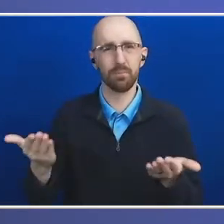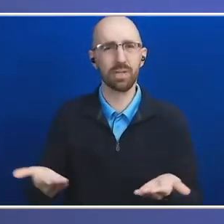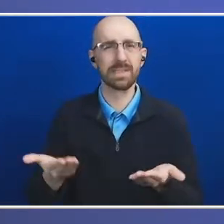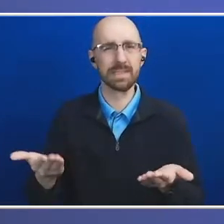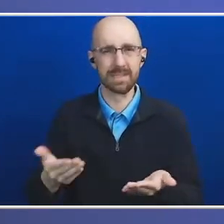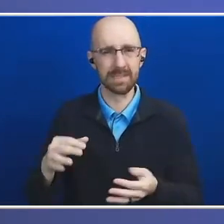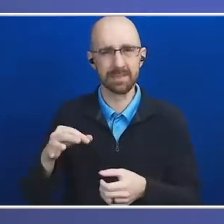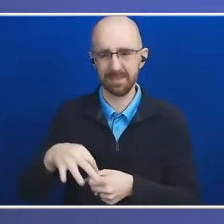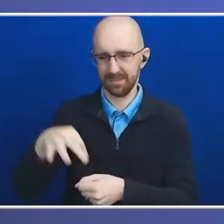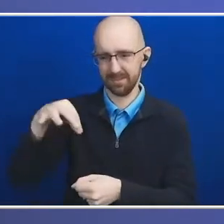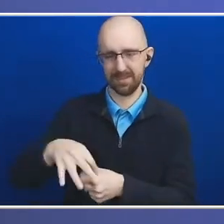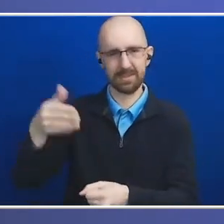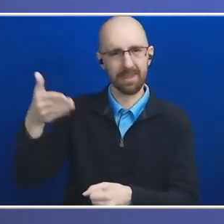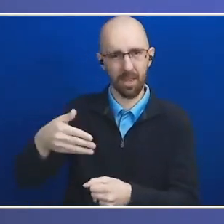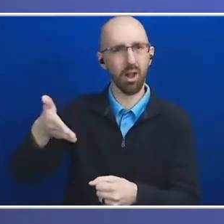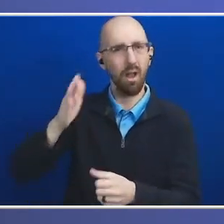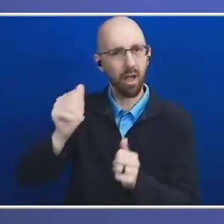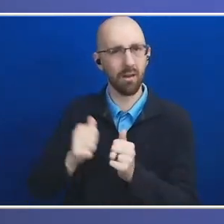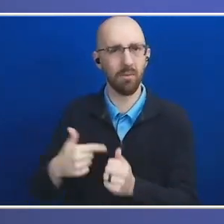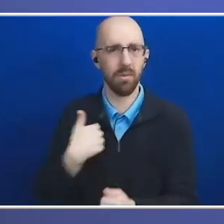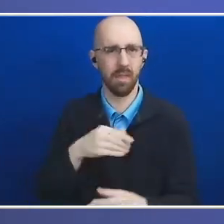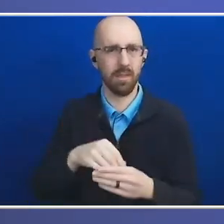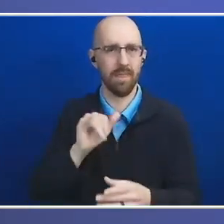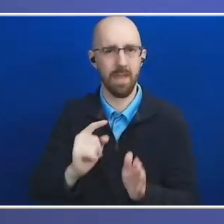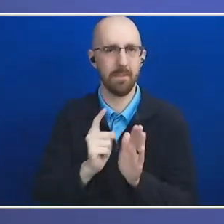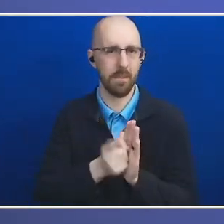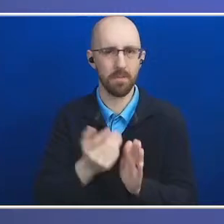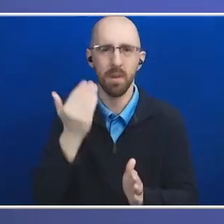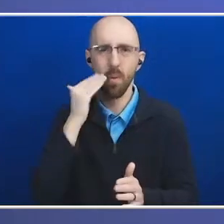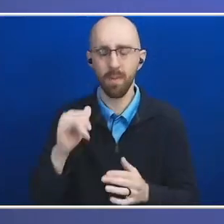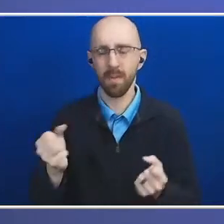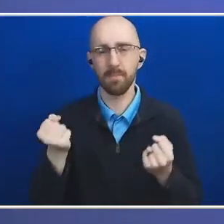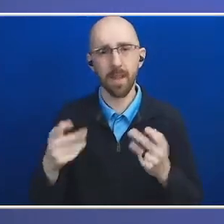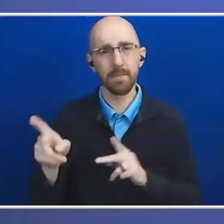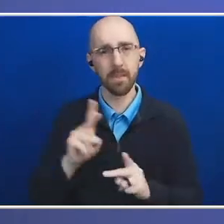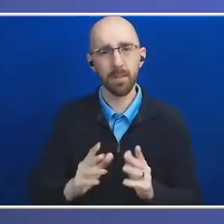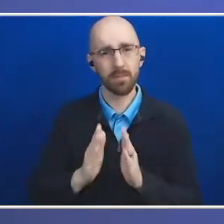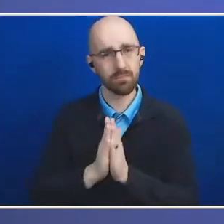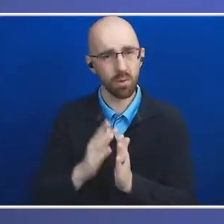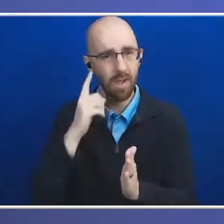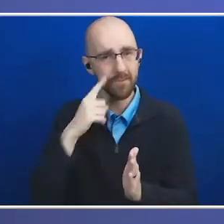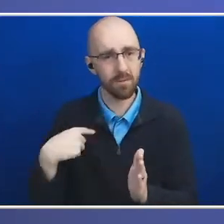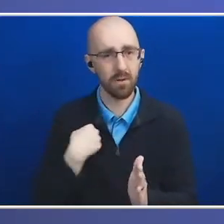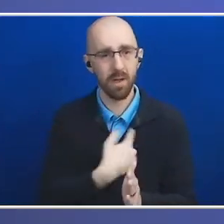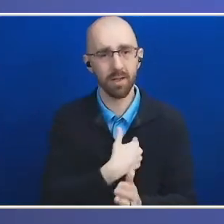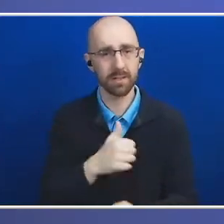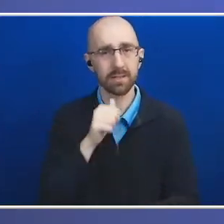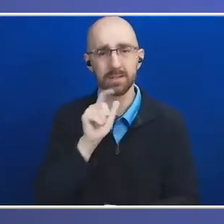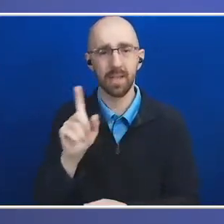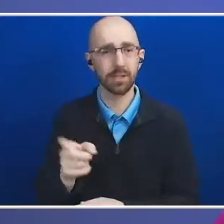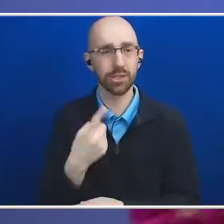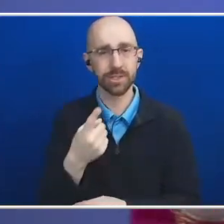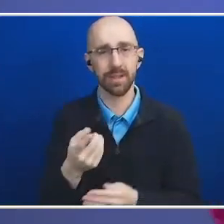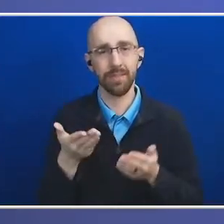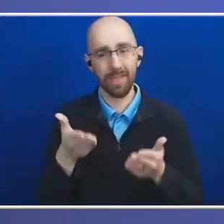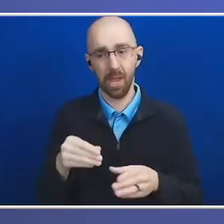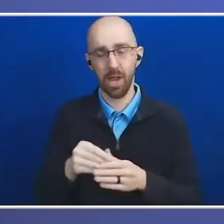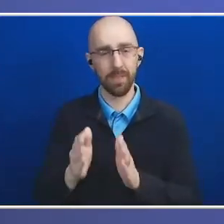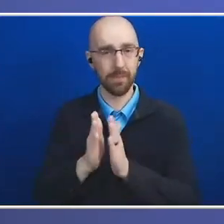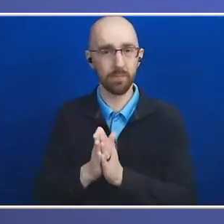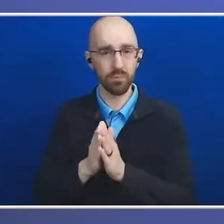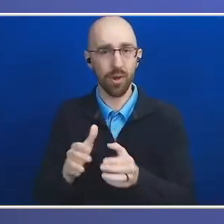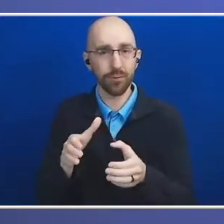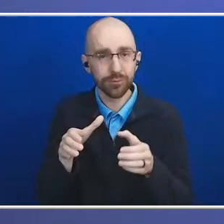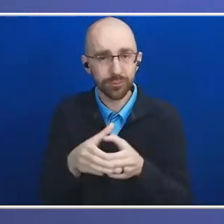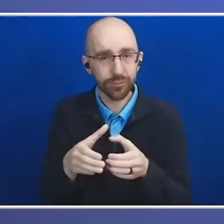us, and just knowing that so many people are praying on our behalf, and not just there in the prayer circle, but in different parts of the